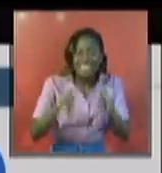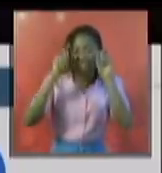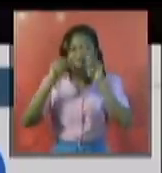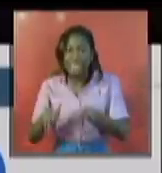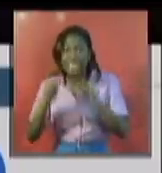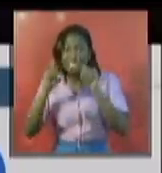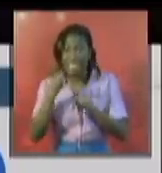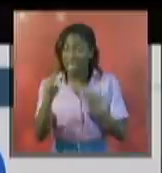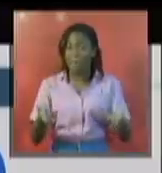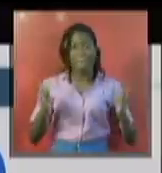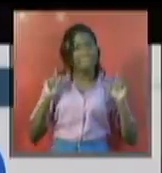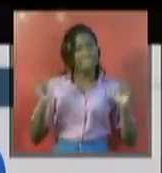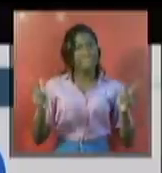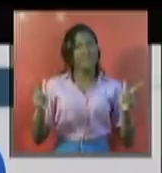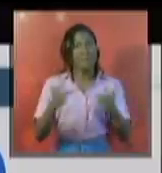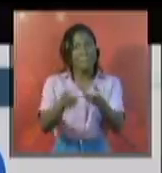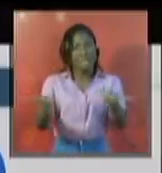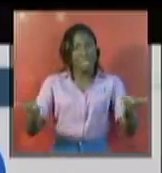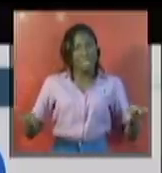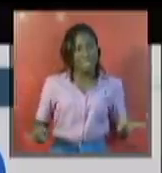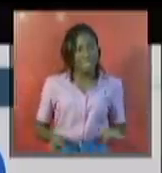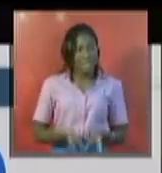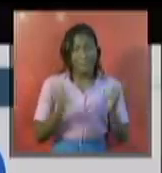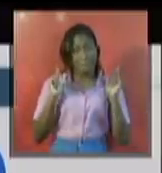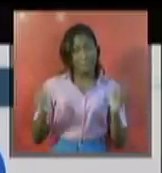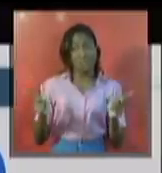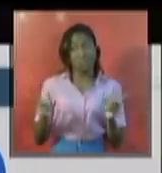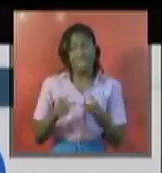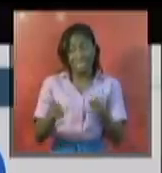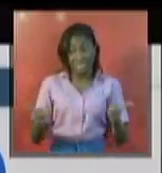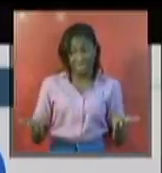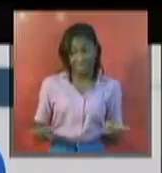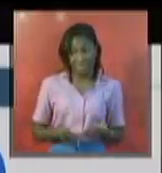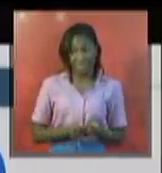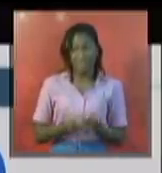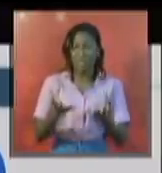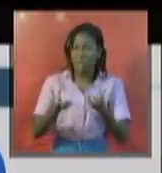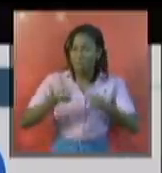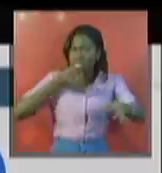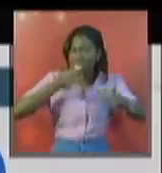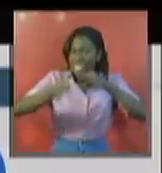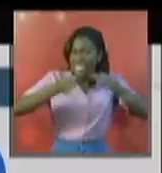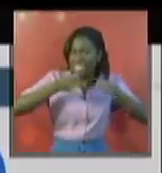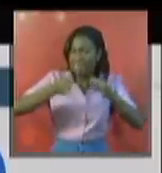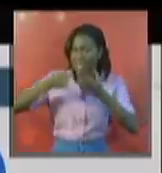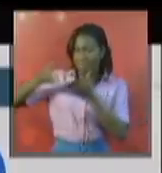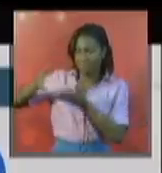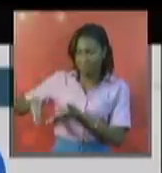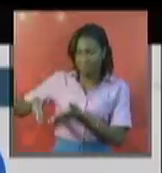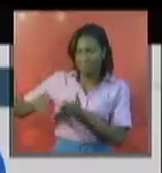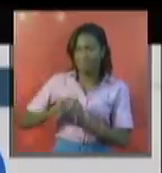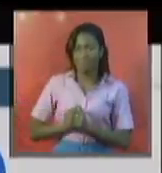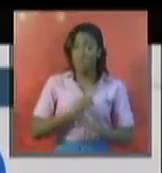larger capacity sites. And I'd just like to quickly go through this slide. So once a specimen